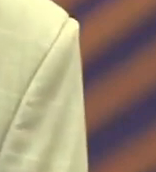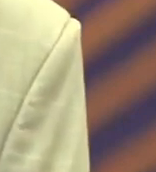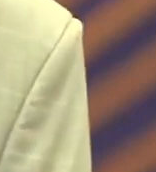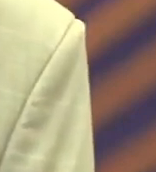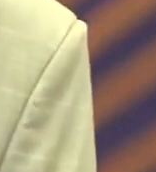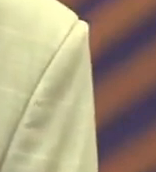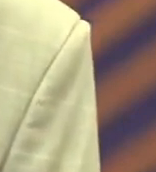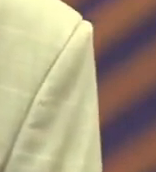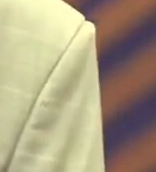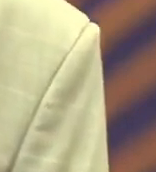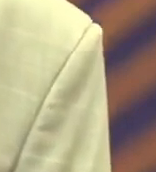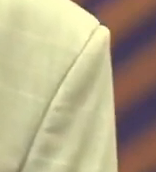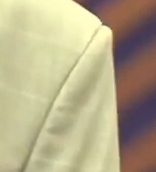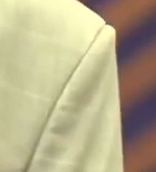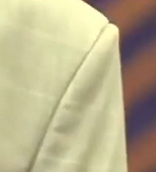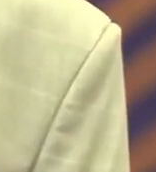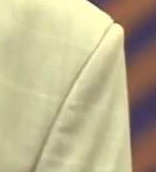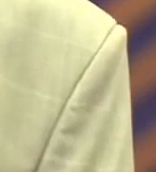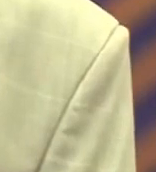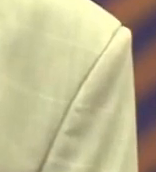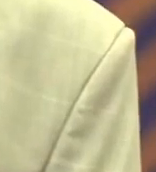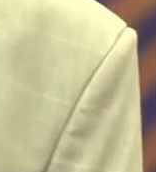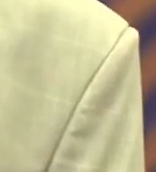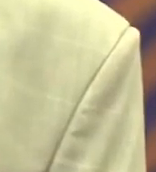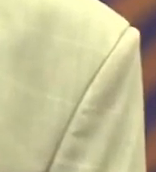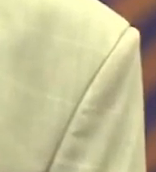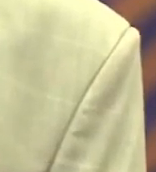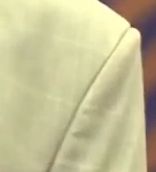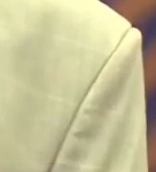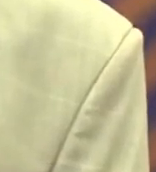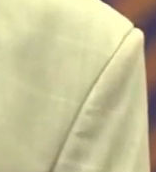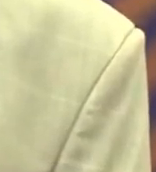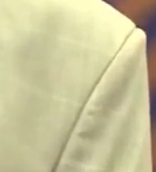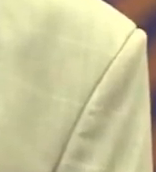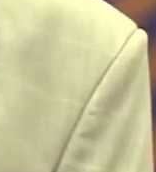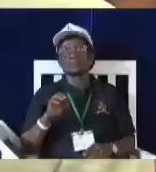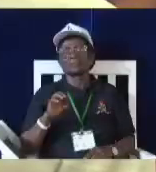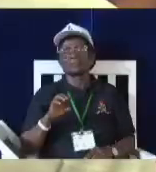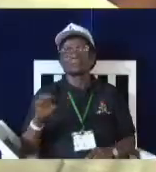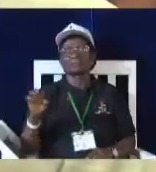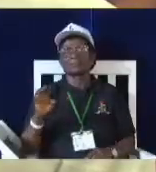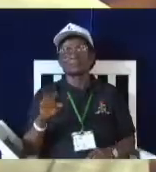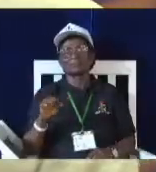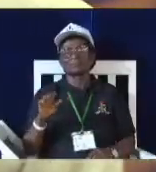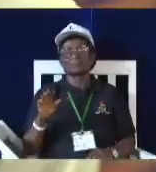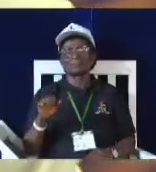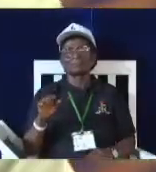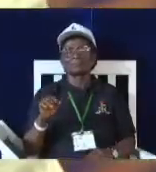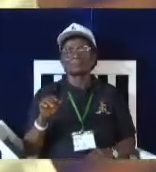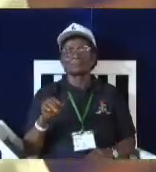In Matthew 17, from verse 14 to 21,